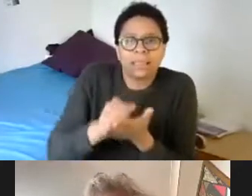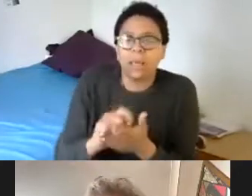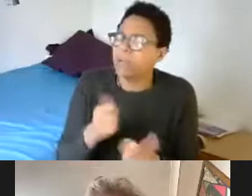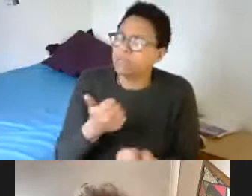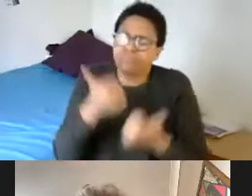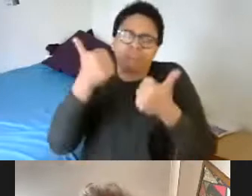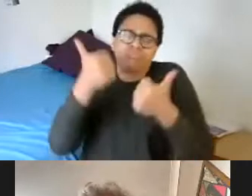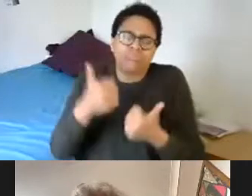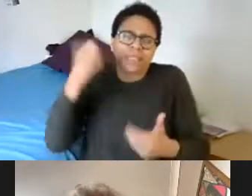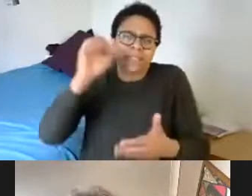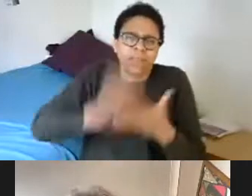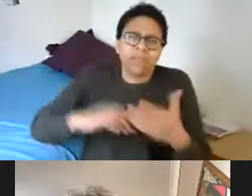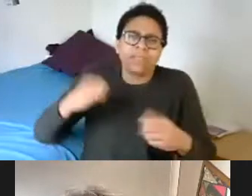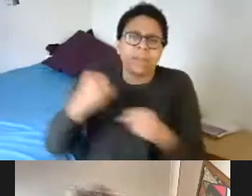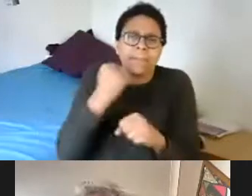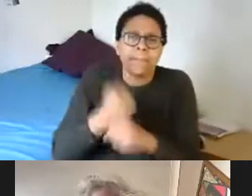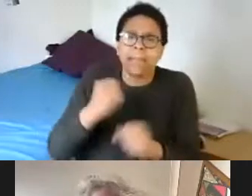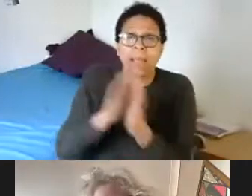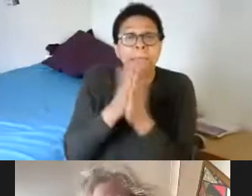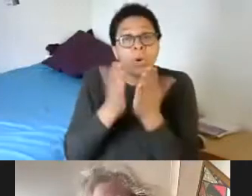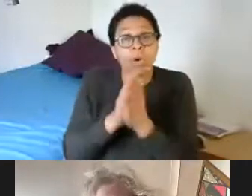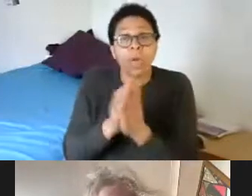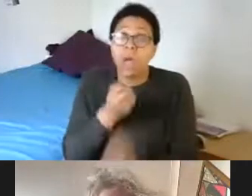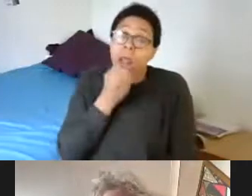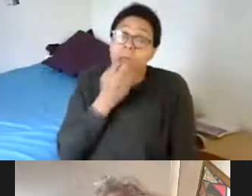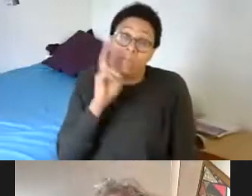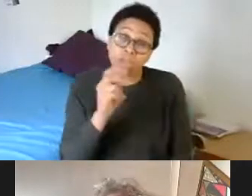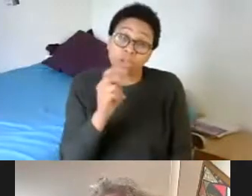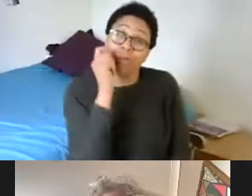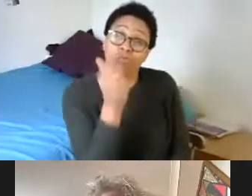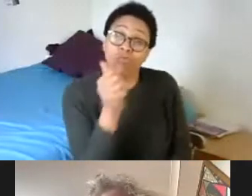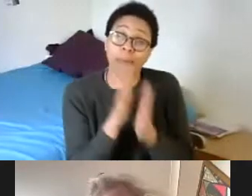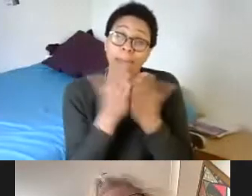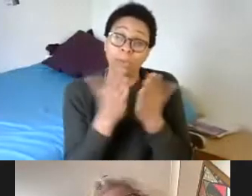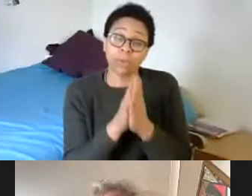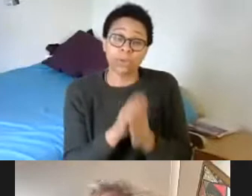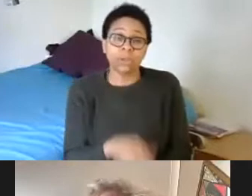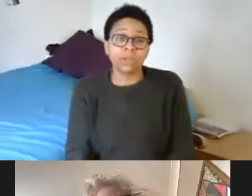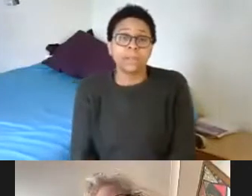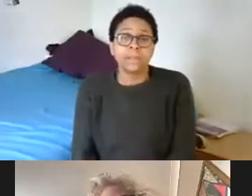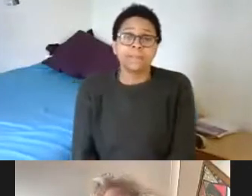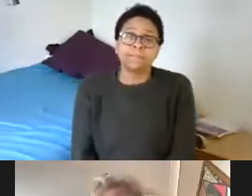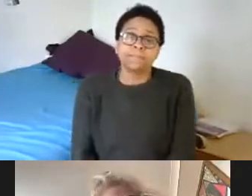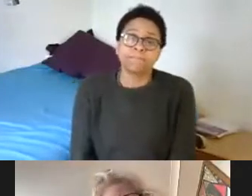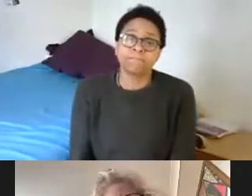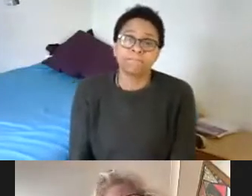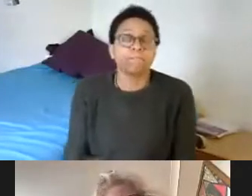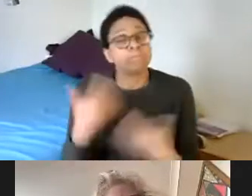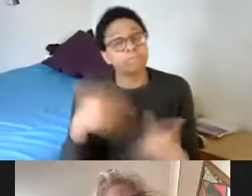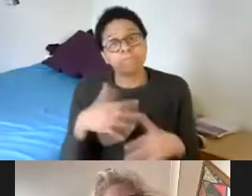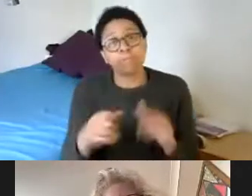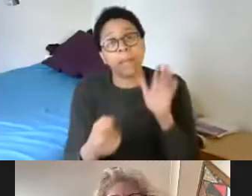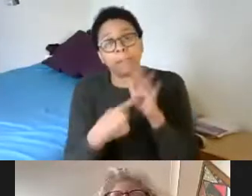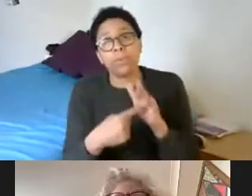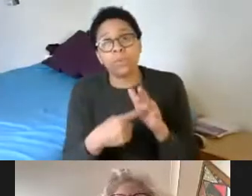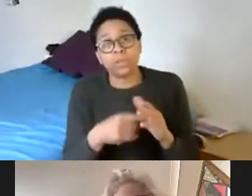go at doing different books, and it's lovely to see really rare books where there's only sort of one of them made or whatever. And I think it's so important to have